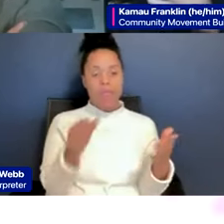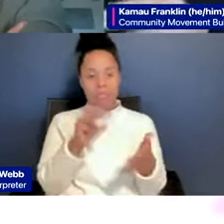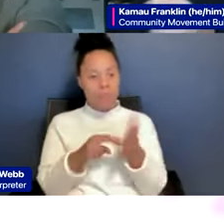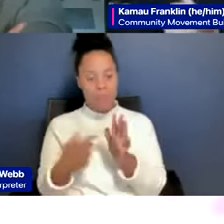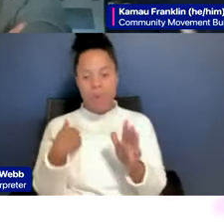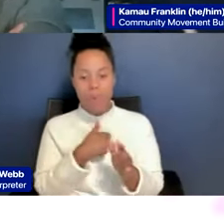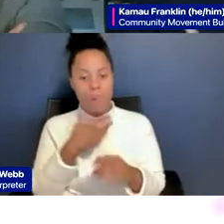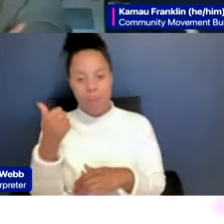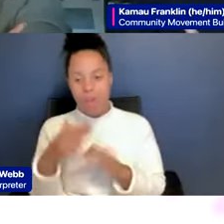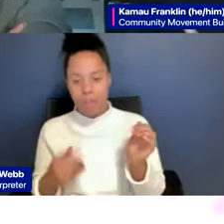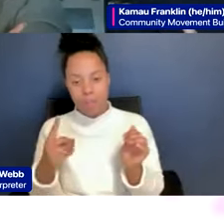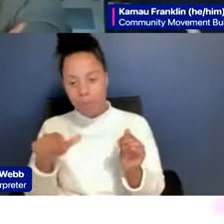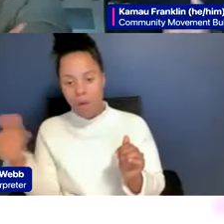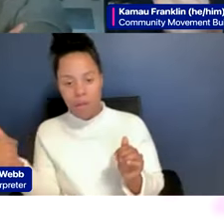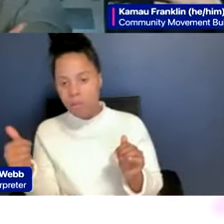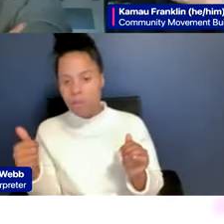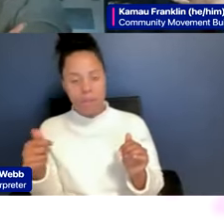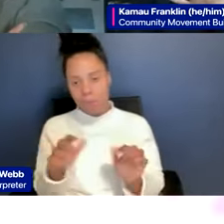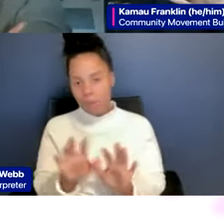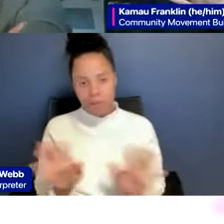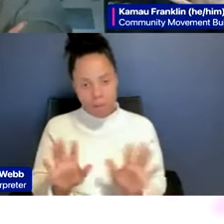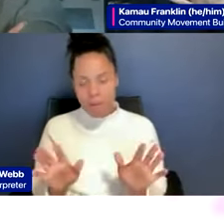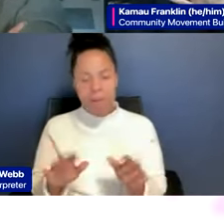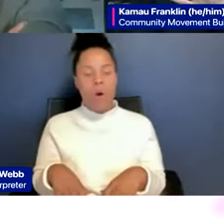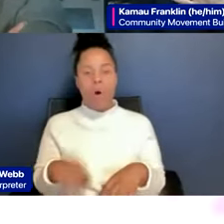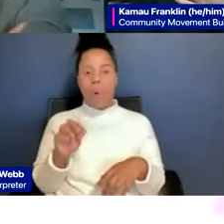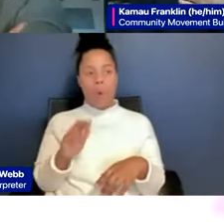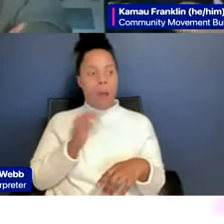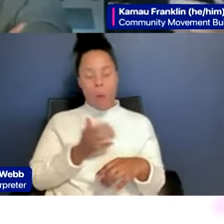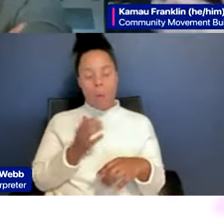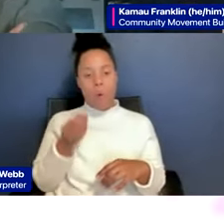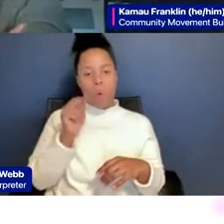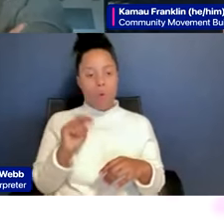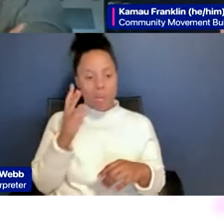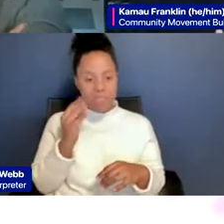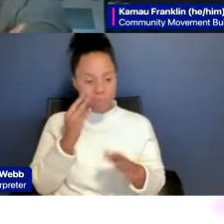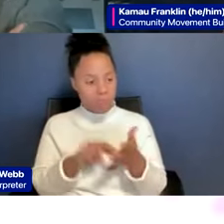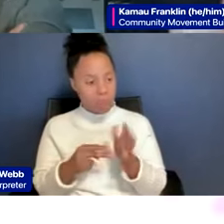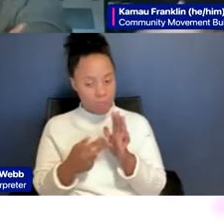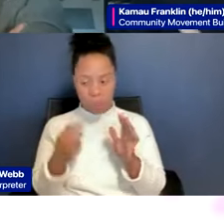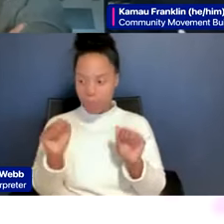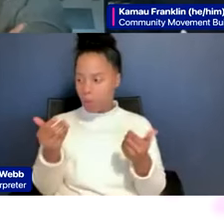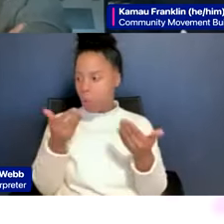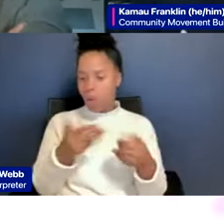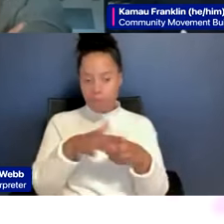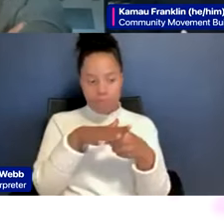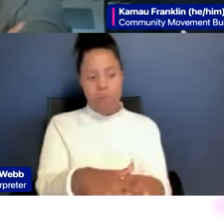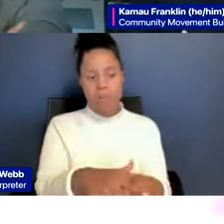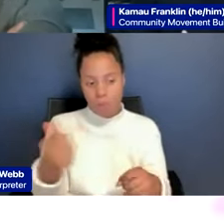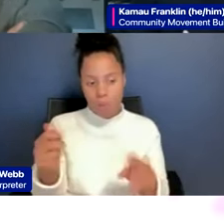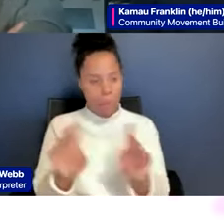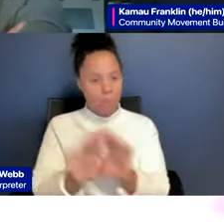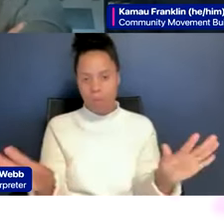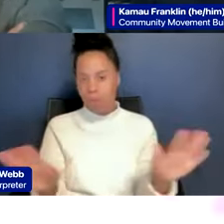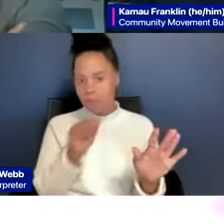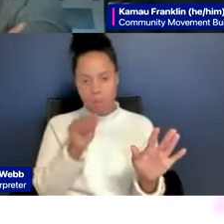or that somehow puts us on top of somebody else, or that our own experiences means that we can now go oppress somebody else. That is not the nationalism that I believe